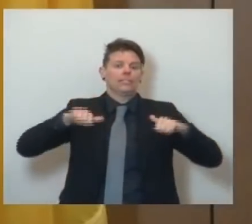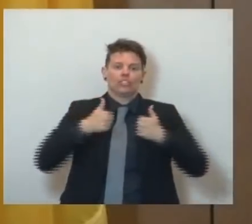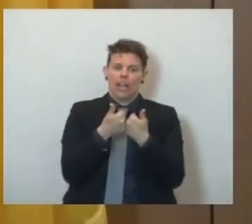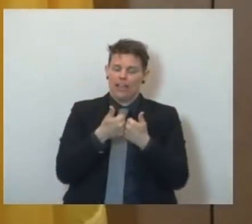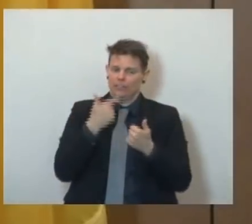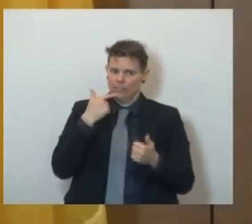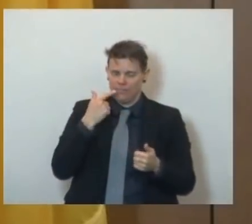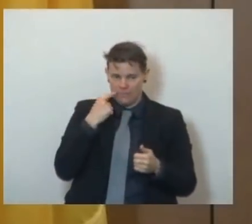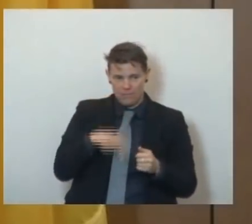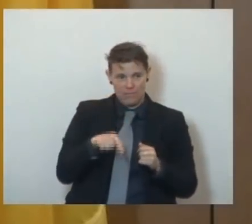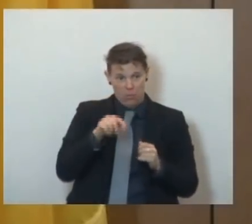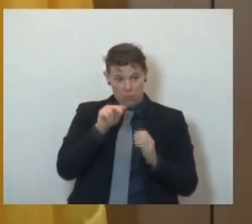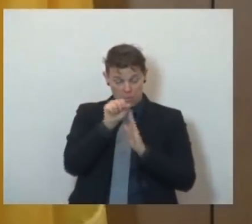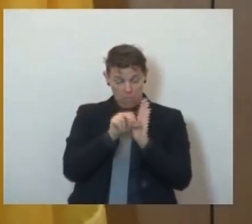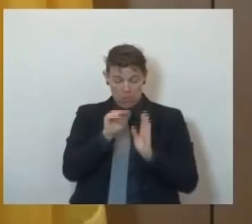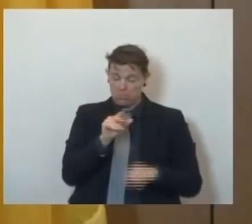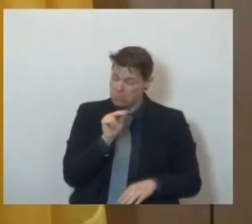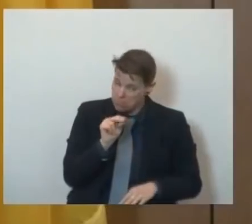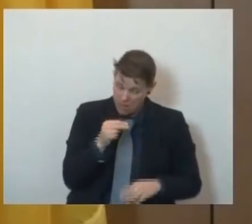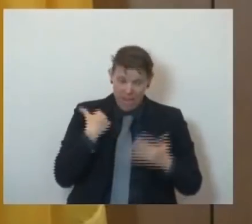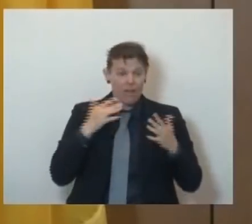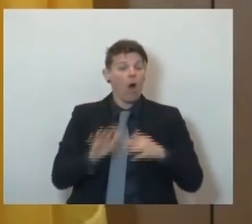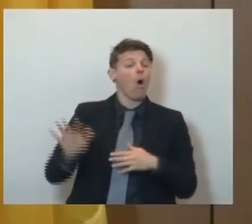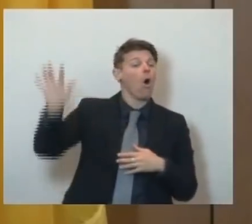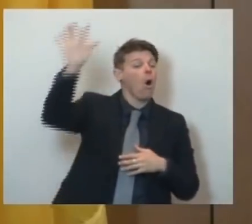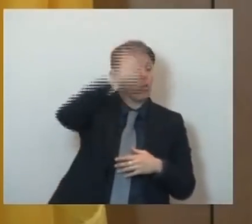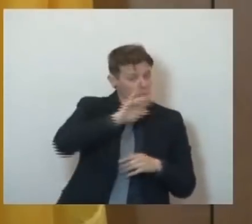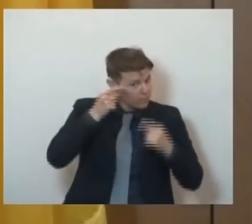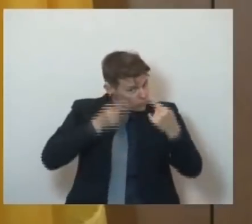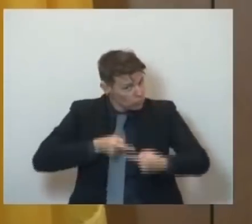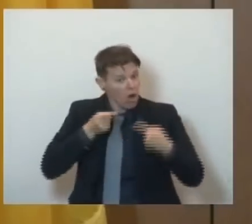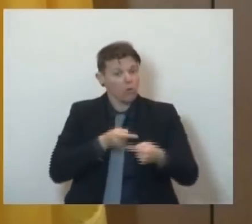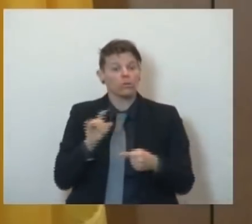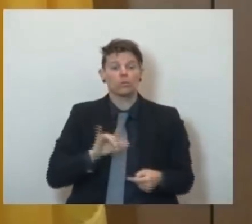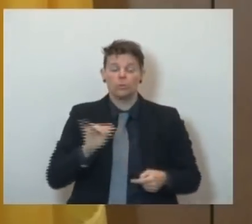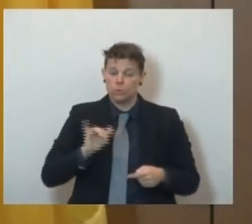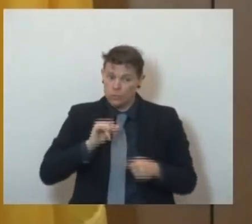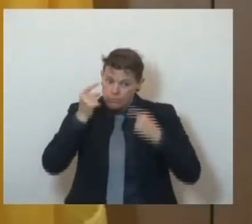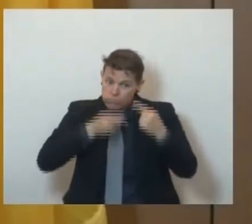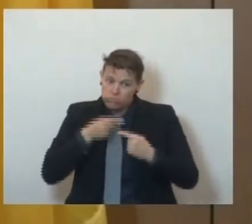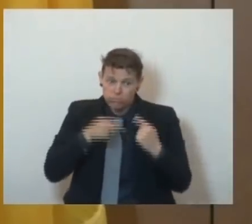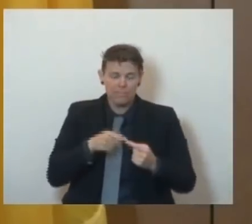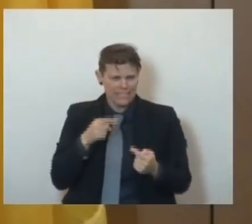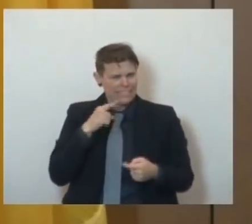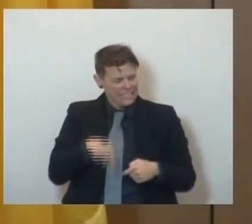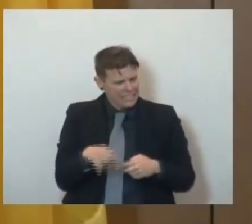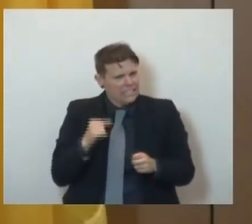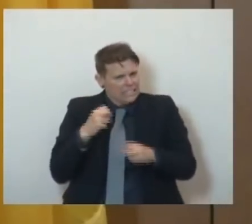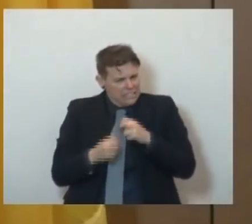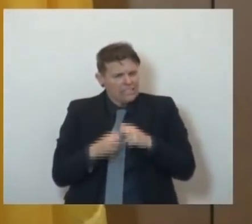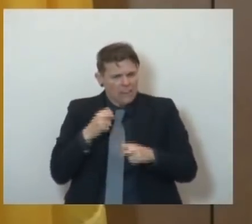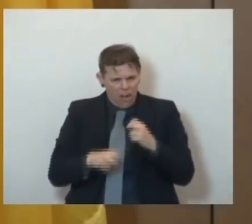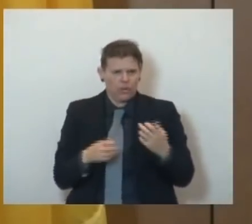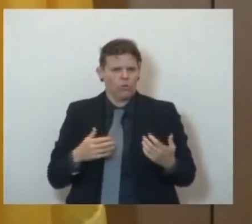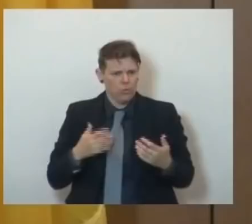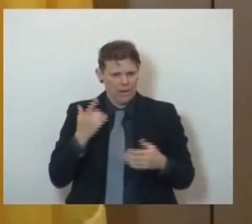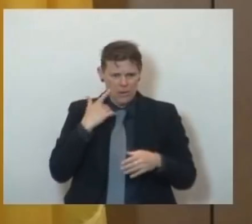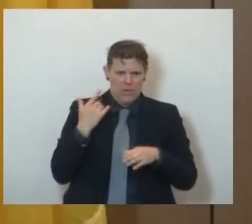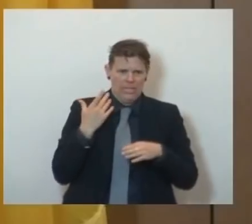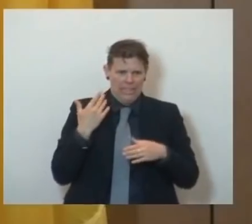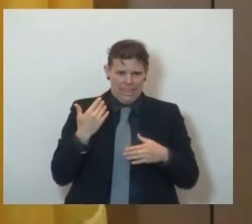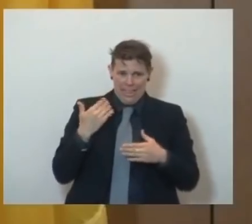And it is an area that I find incredibly disturbing because it's all vulnerable